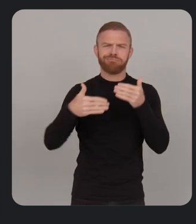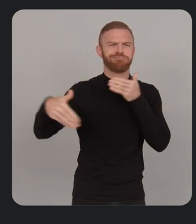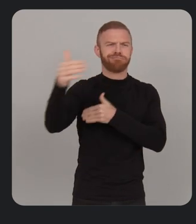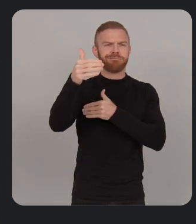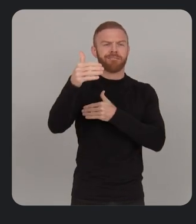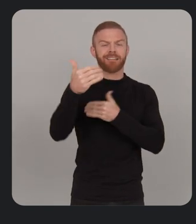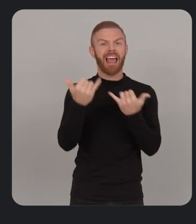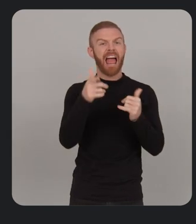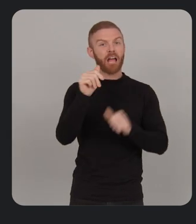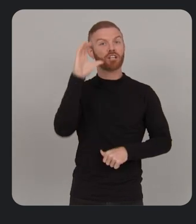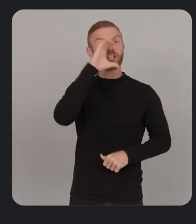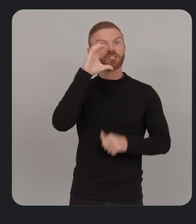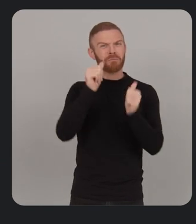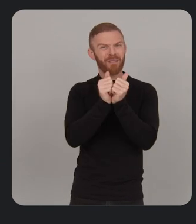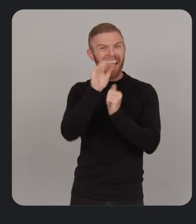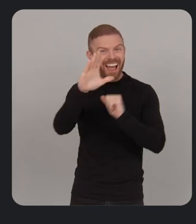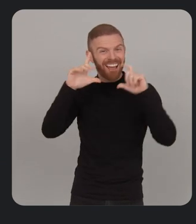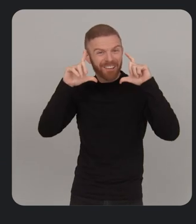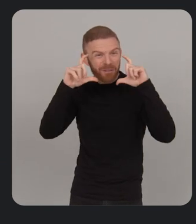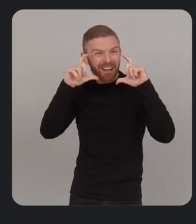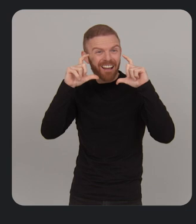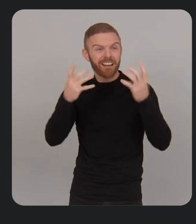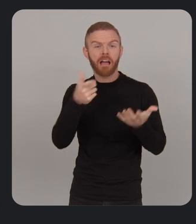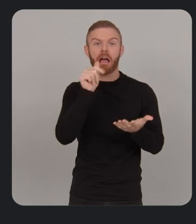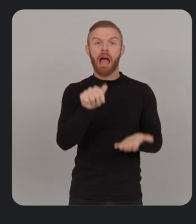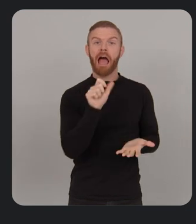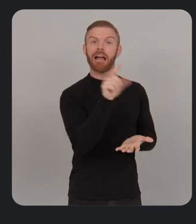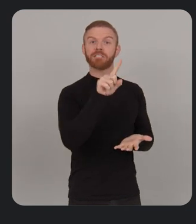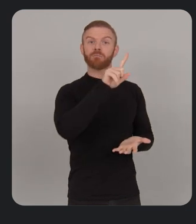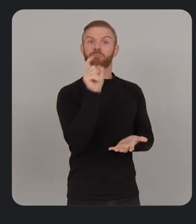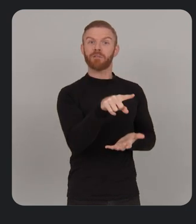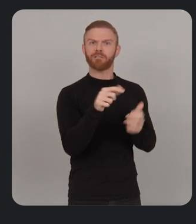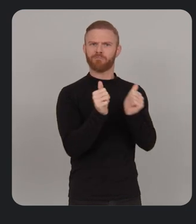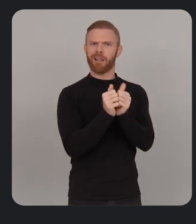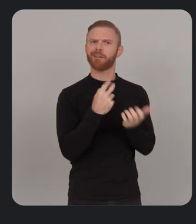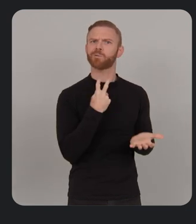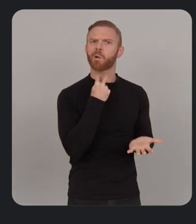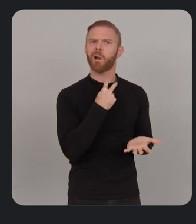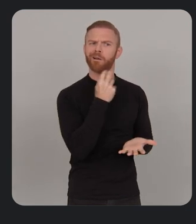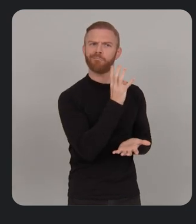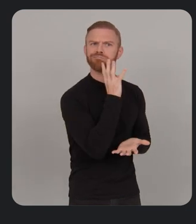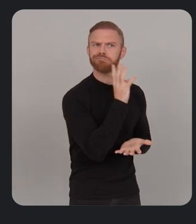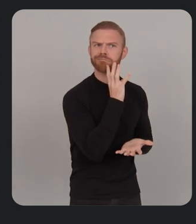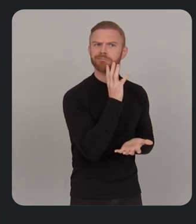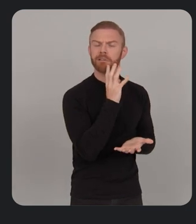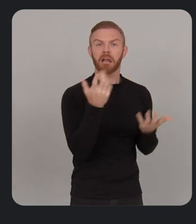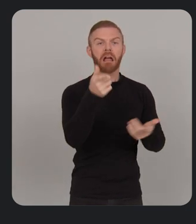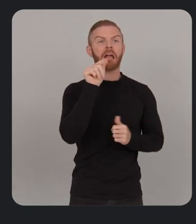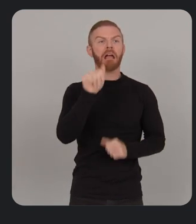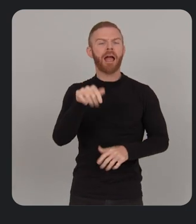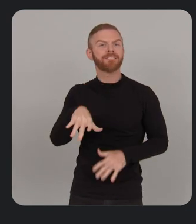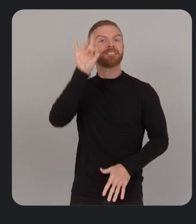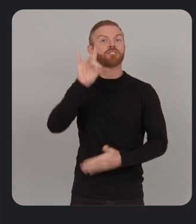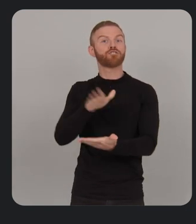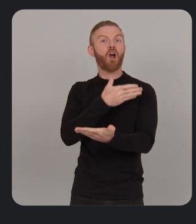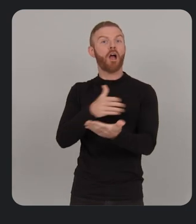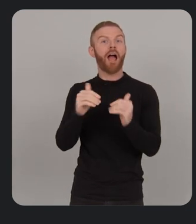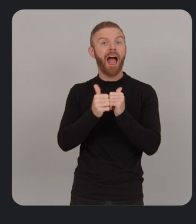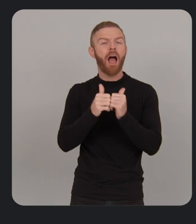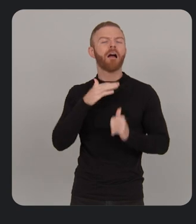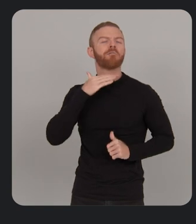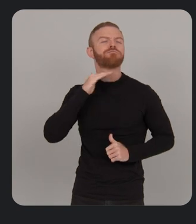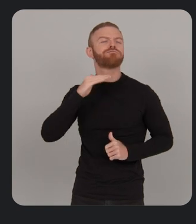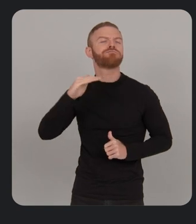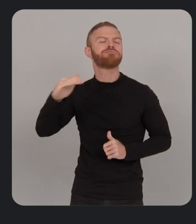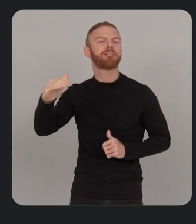can now search what you see with your camera. You can ask a question aloud with your voice. And you can find a song by humming it,